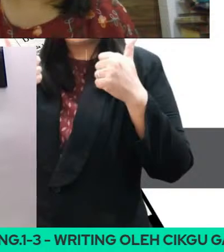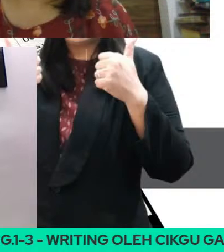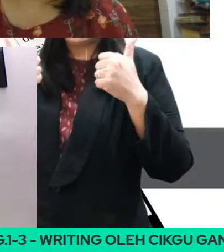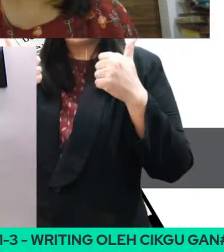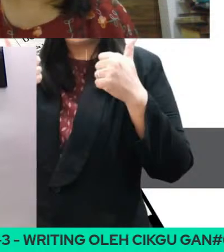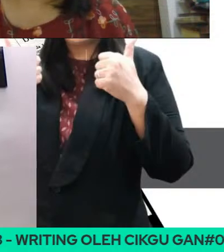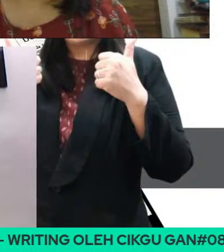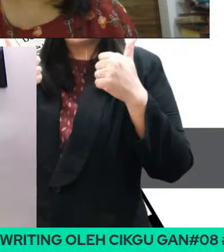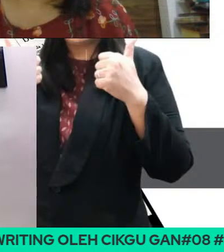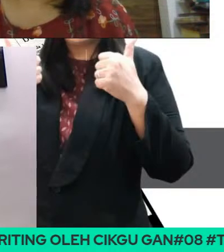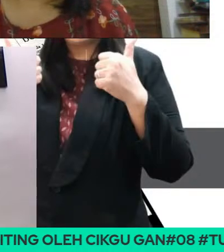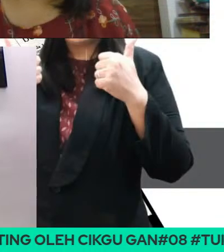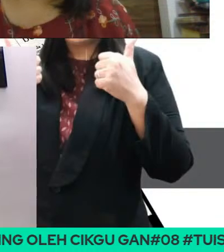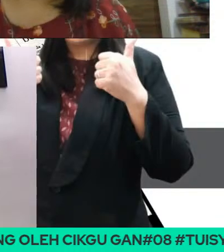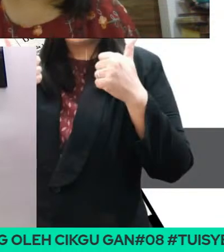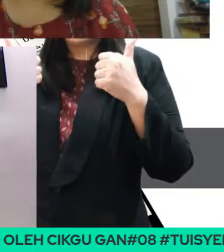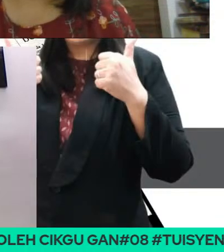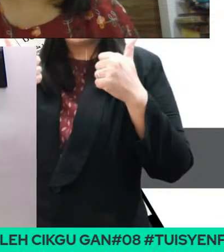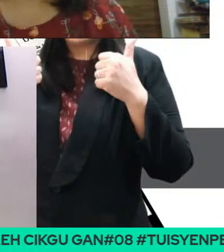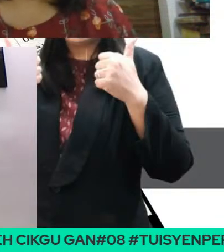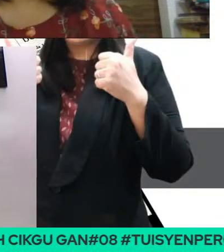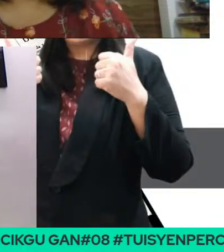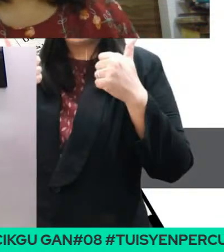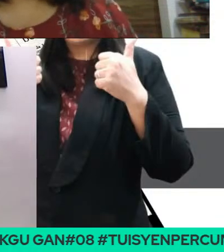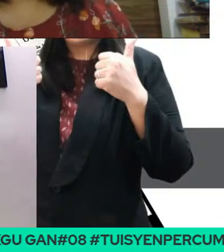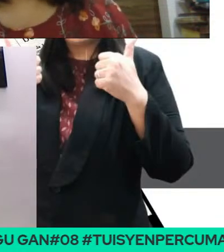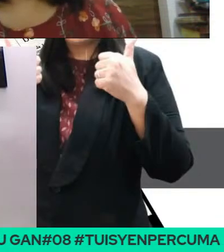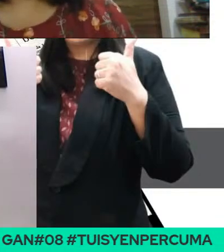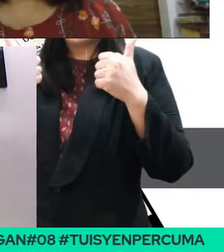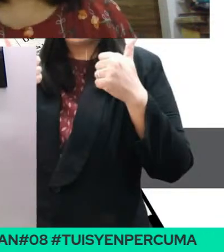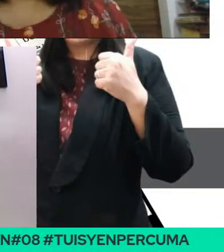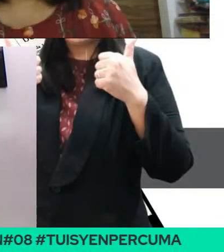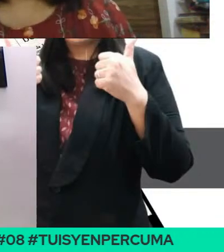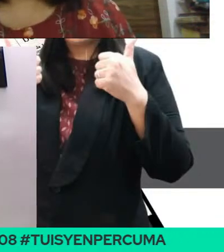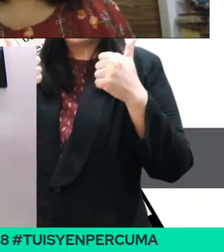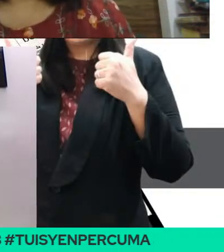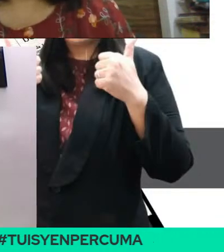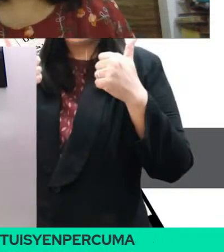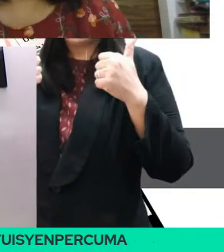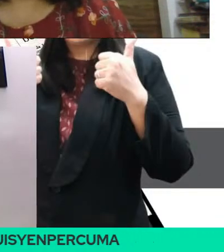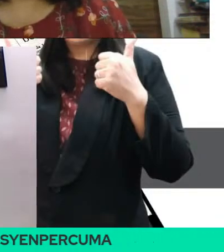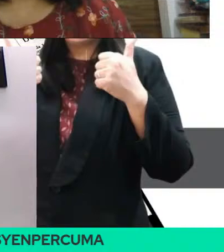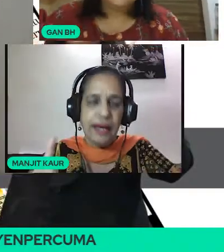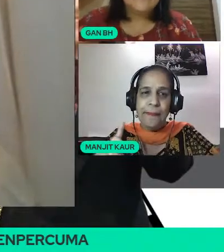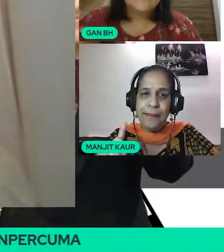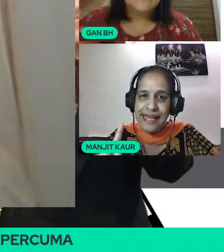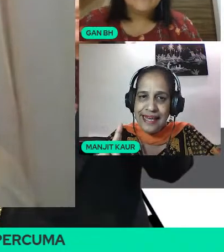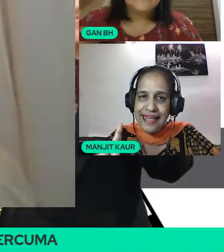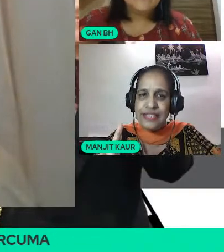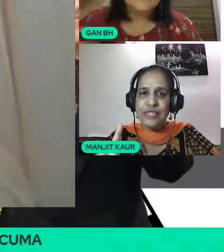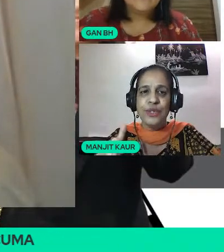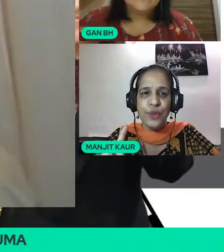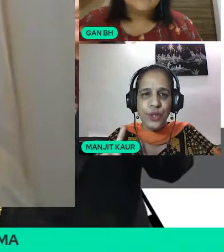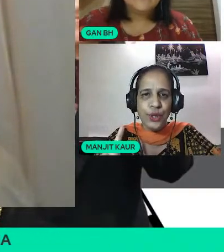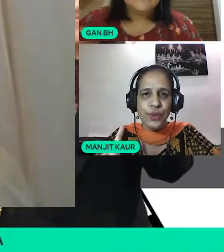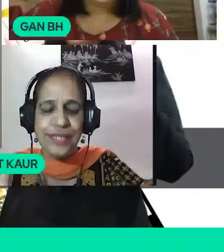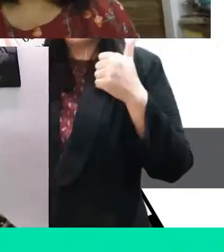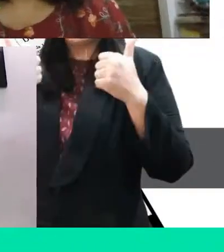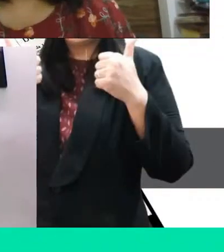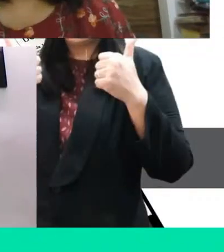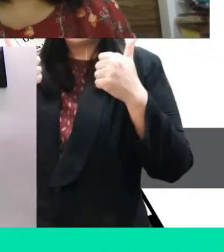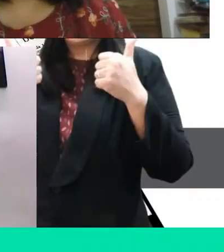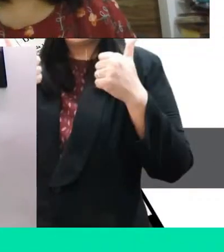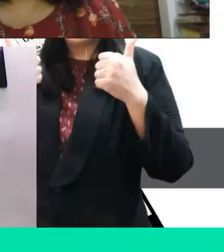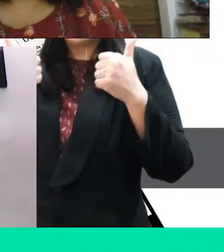regarding the certificate link, the link will be given at the end of our session. Please do